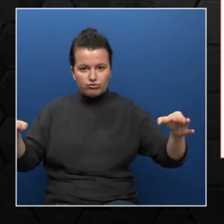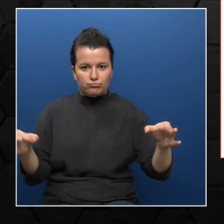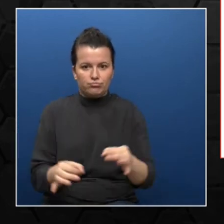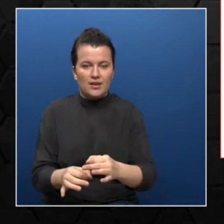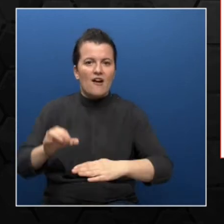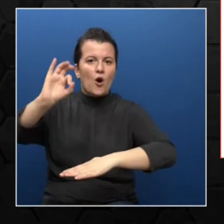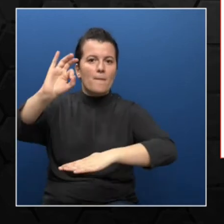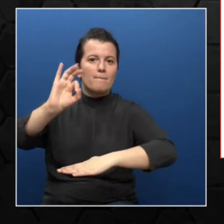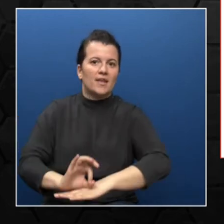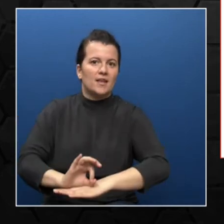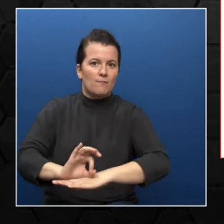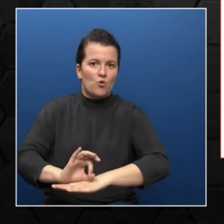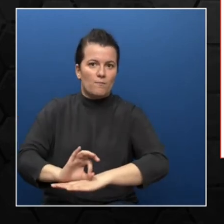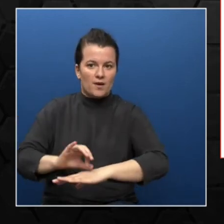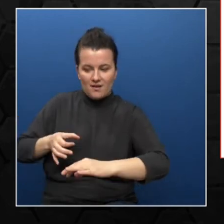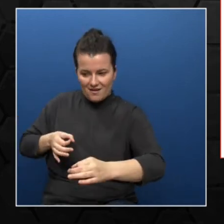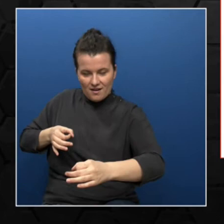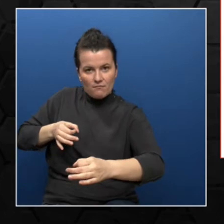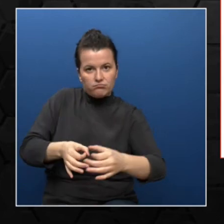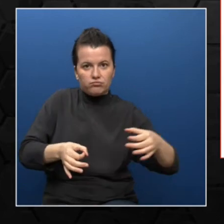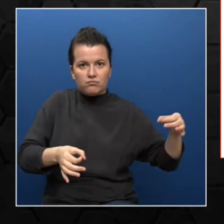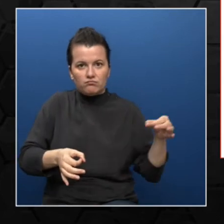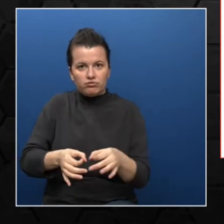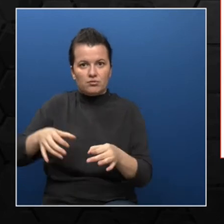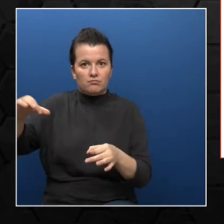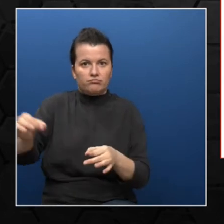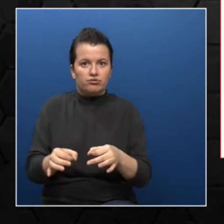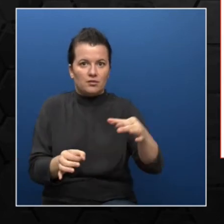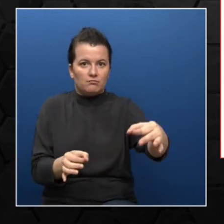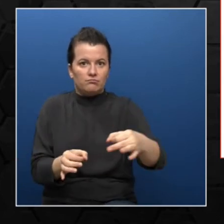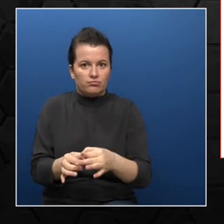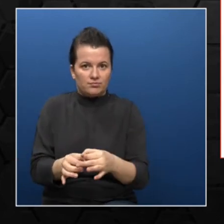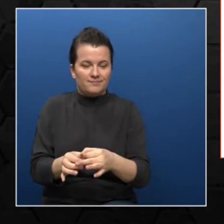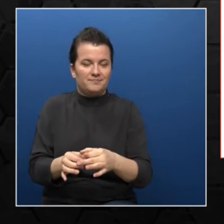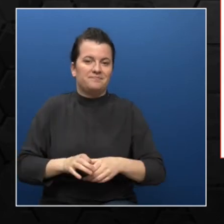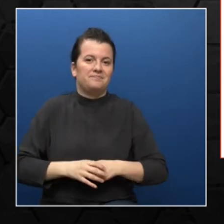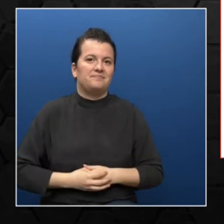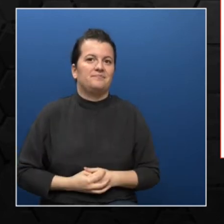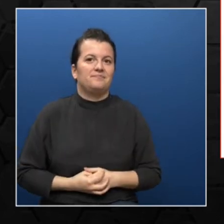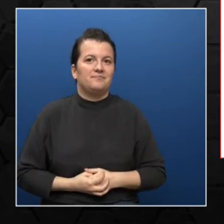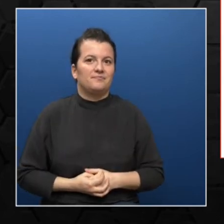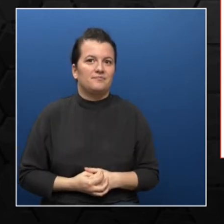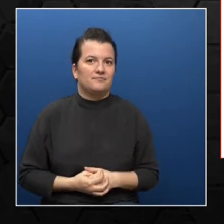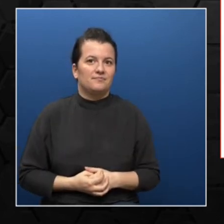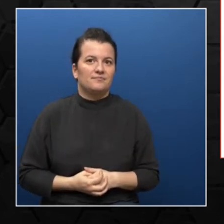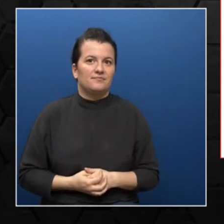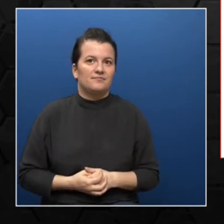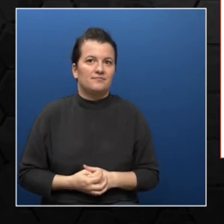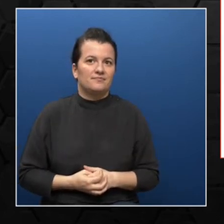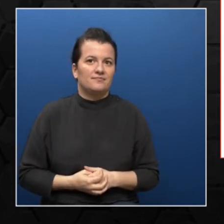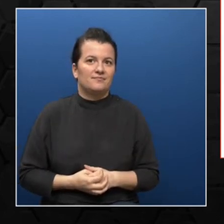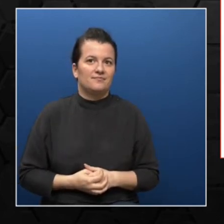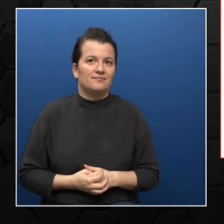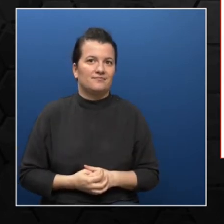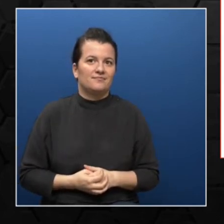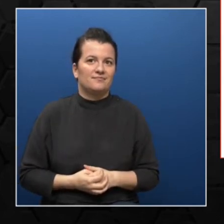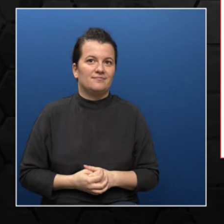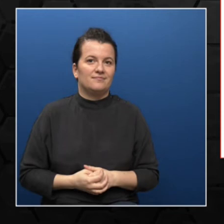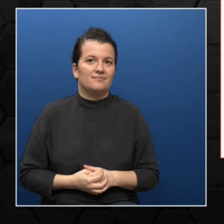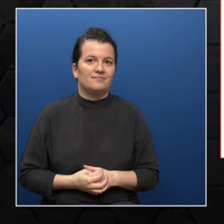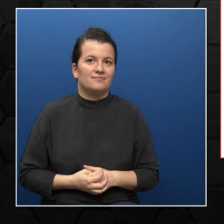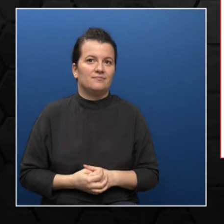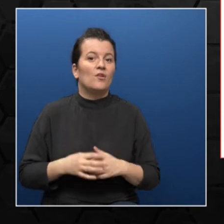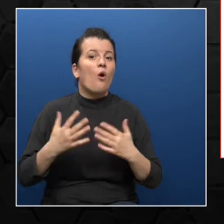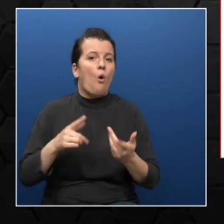searching along with their peers, and then they try to find the global best solution. So it's a very simple algorithm to